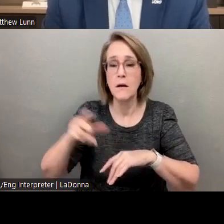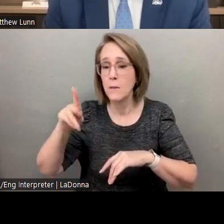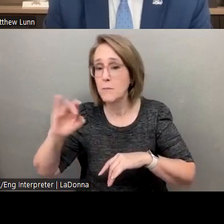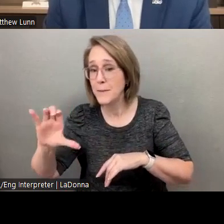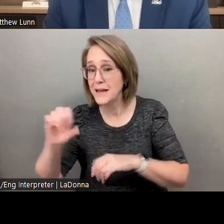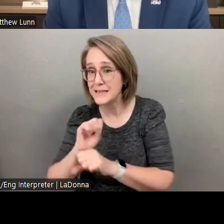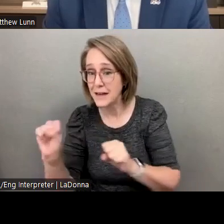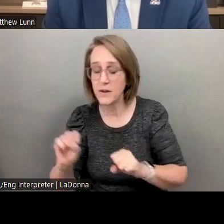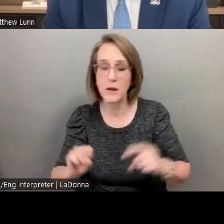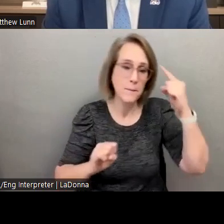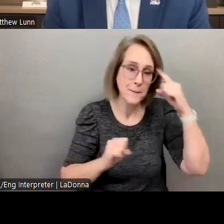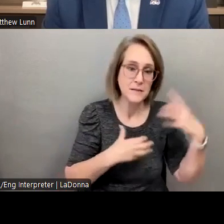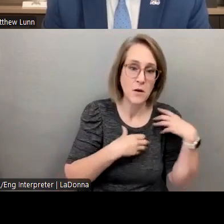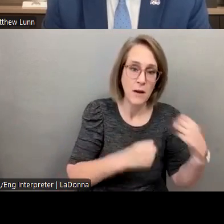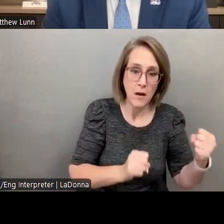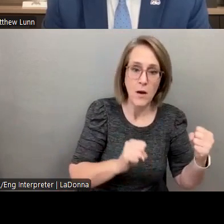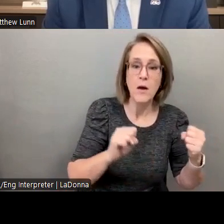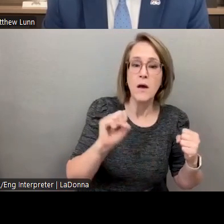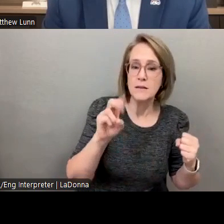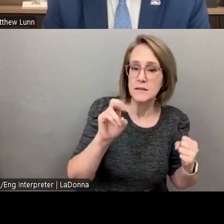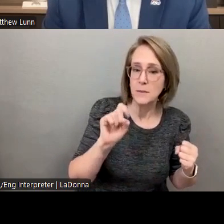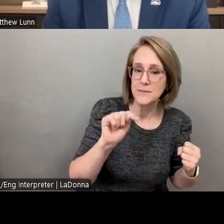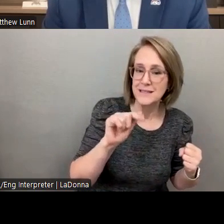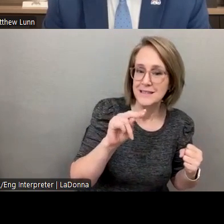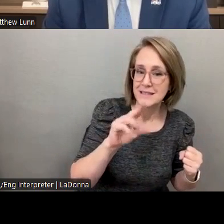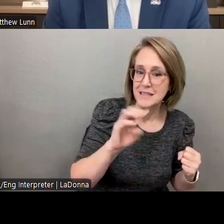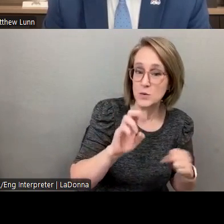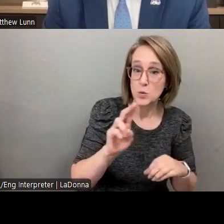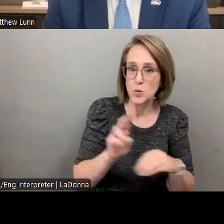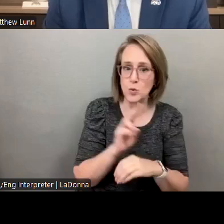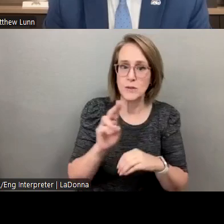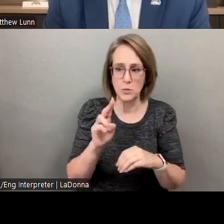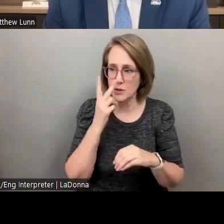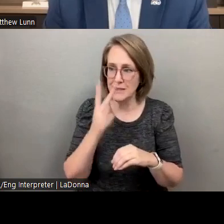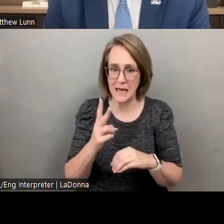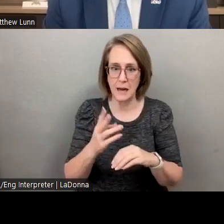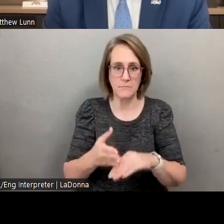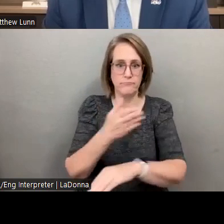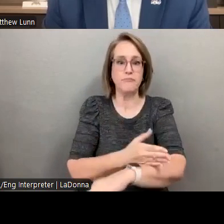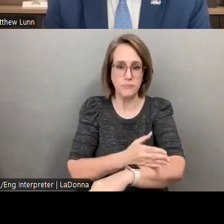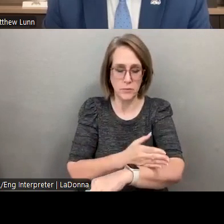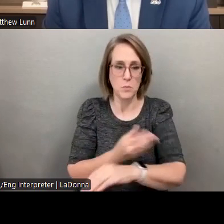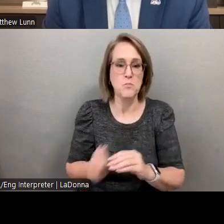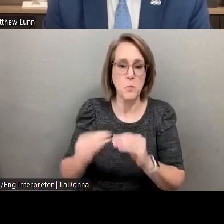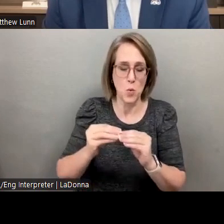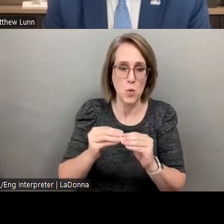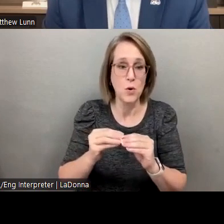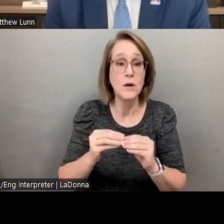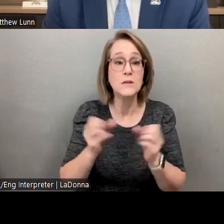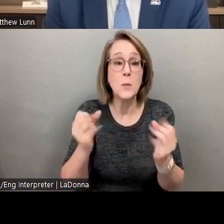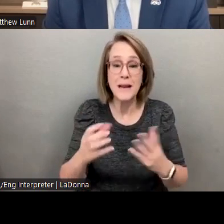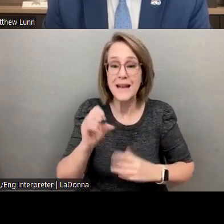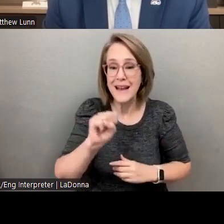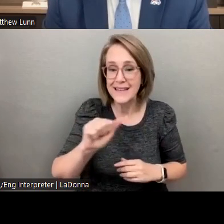and mental health substance misuse is really increasing, and a lot of the SAAs are really